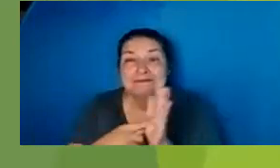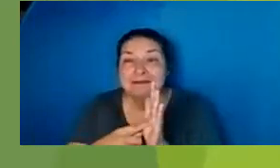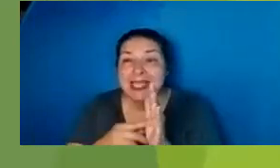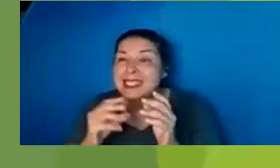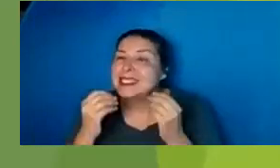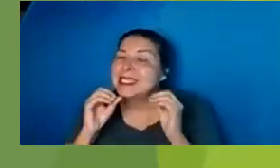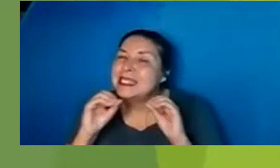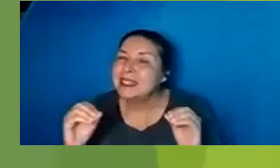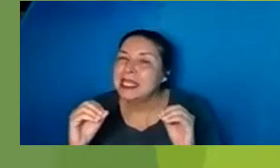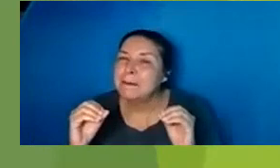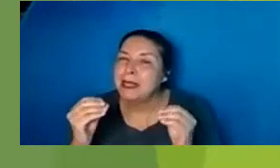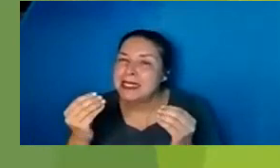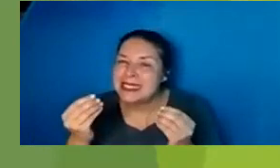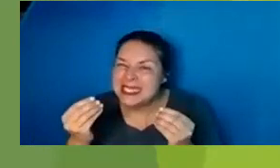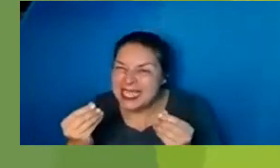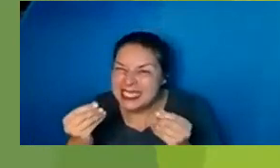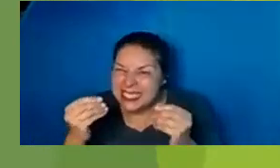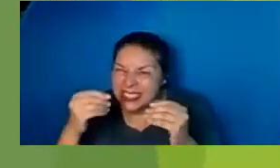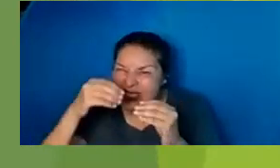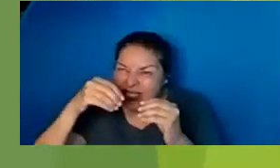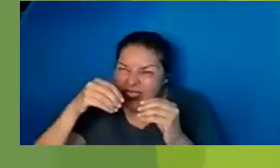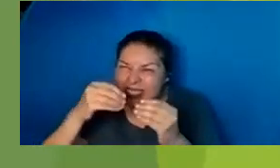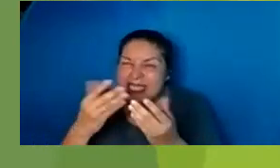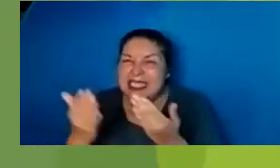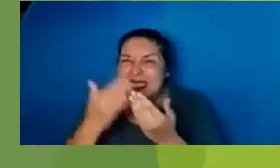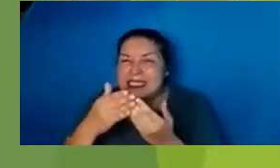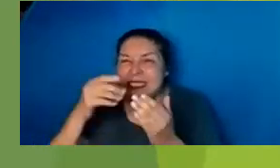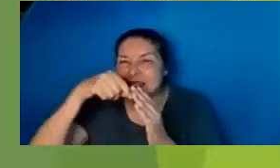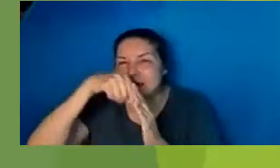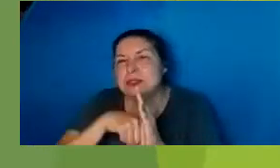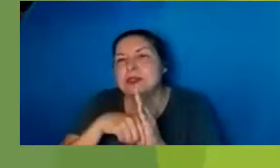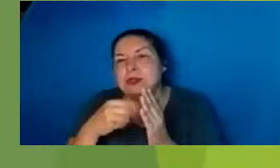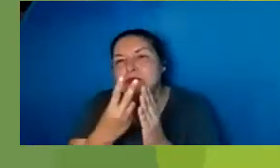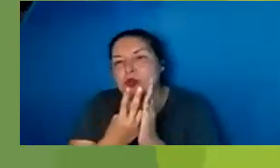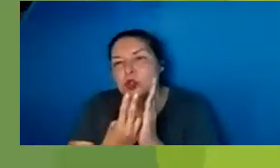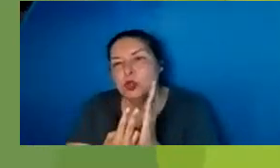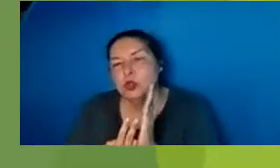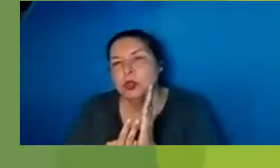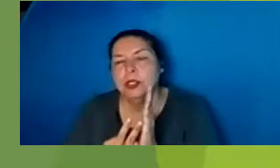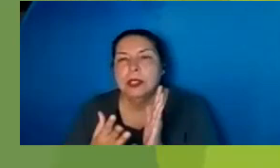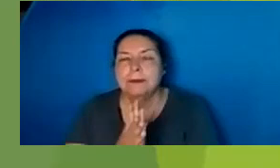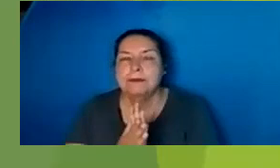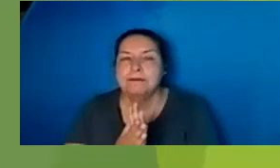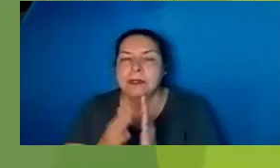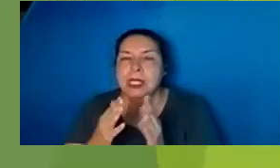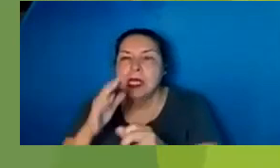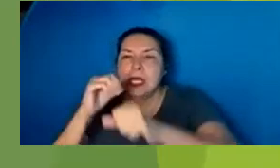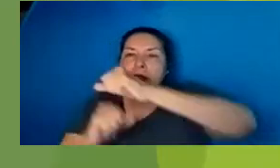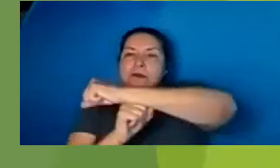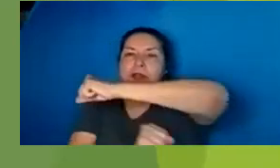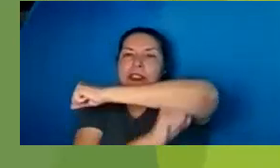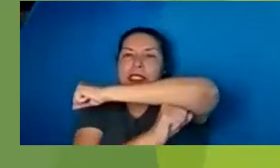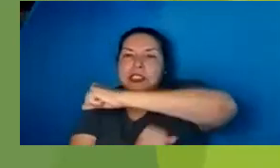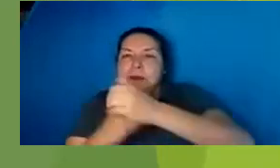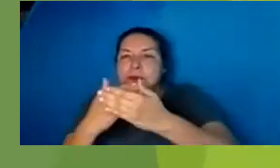I wish that they would get so upset in hearing that the foundation of their life before God, that they thought was